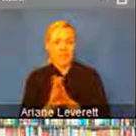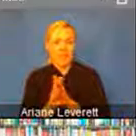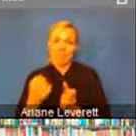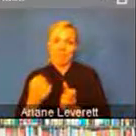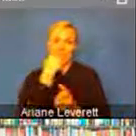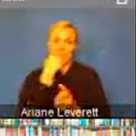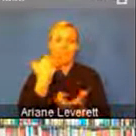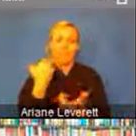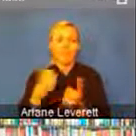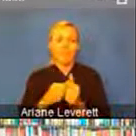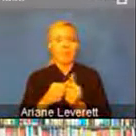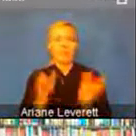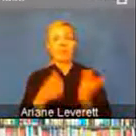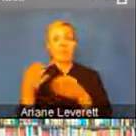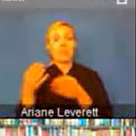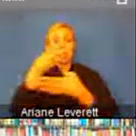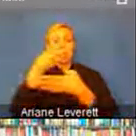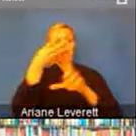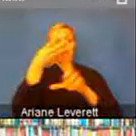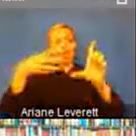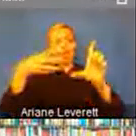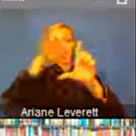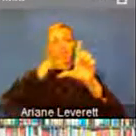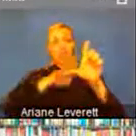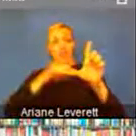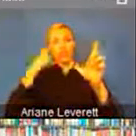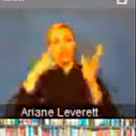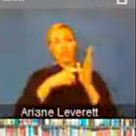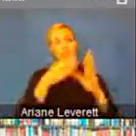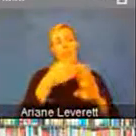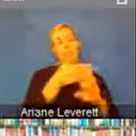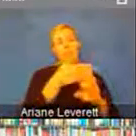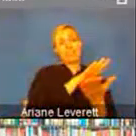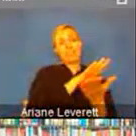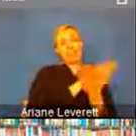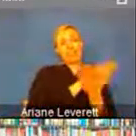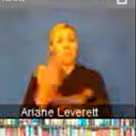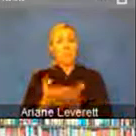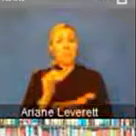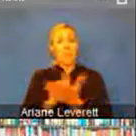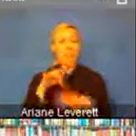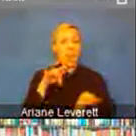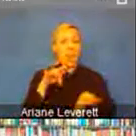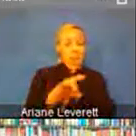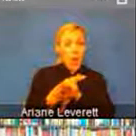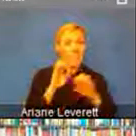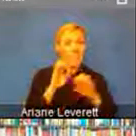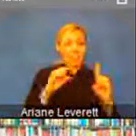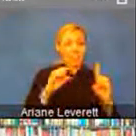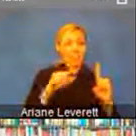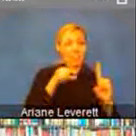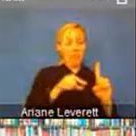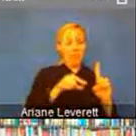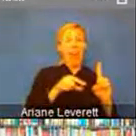Stimulating pedagogical offers, play, and when necessary, early assistance in families and